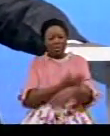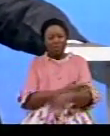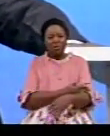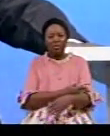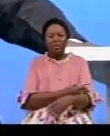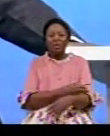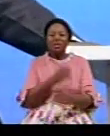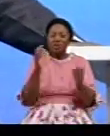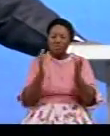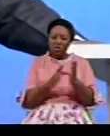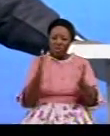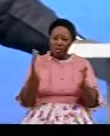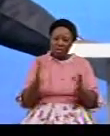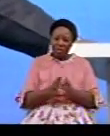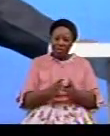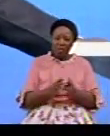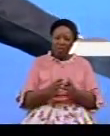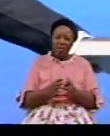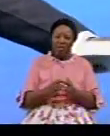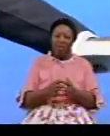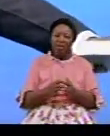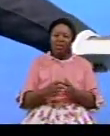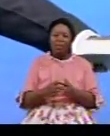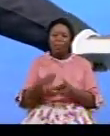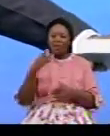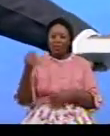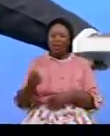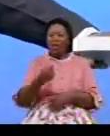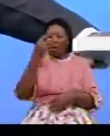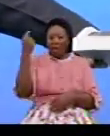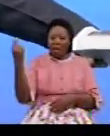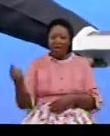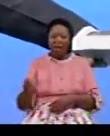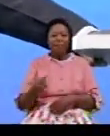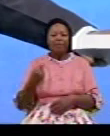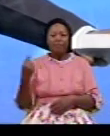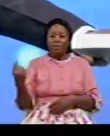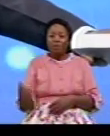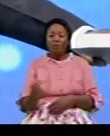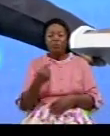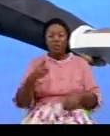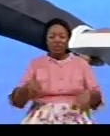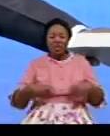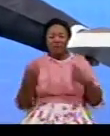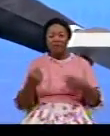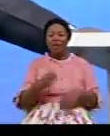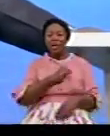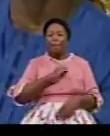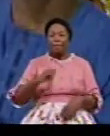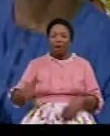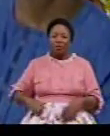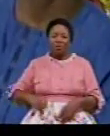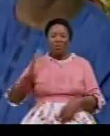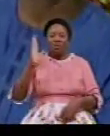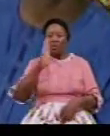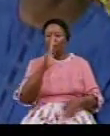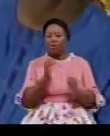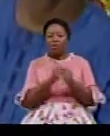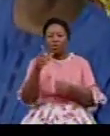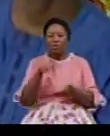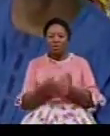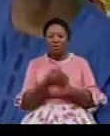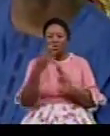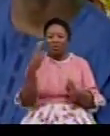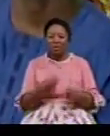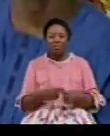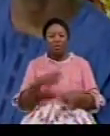heaven. It says that word comes, and it's the word of his grace. It's the word of his salvation. What's